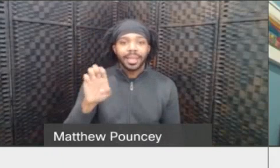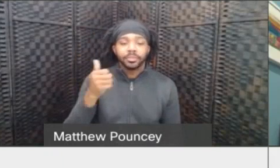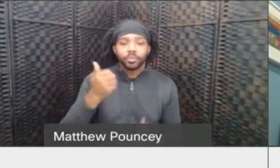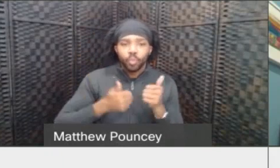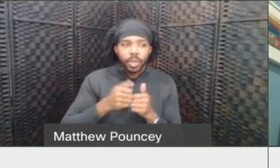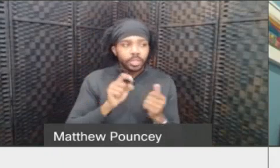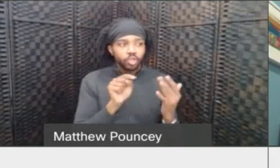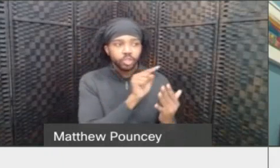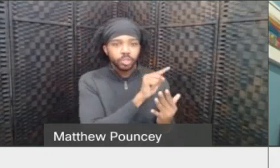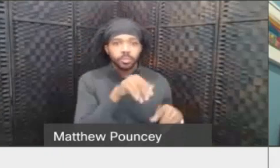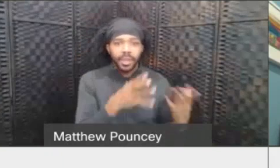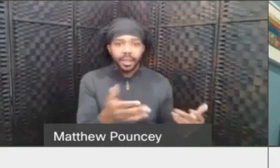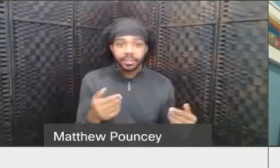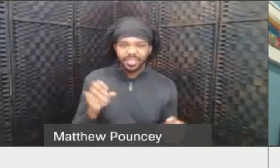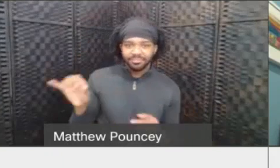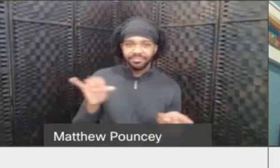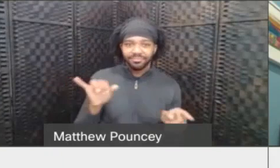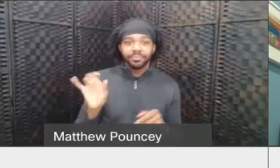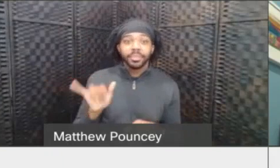that as we have them. Is that?